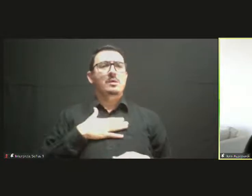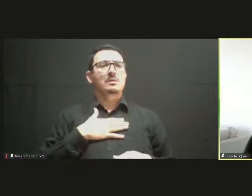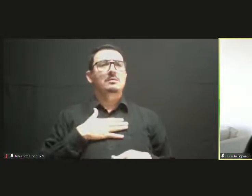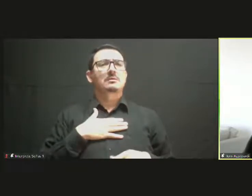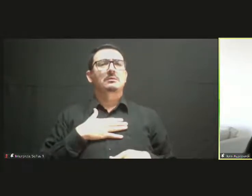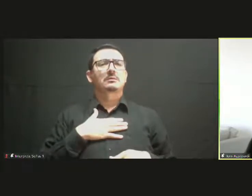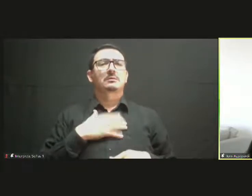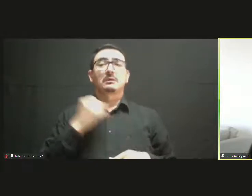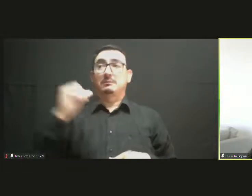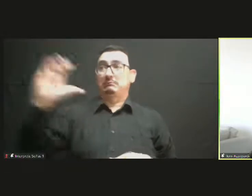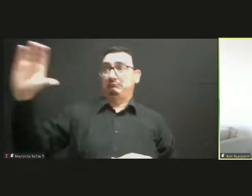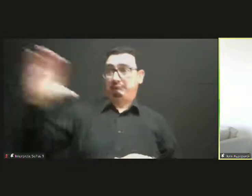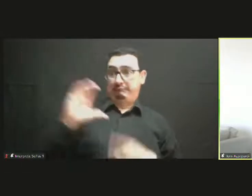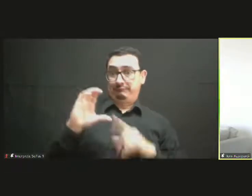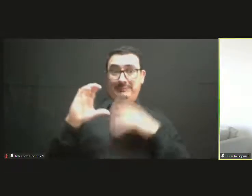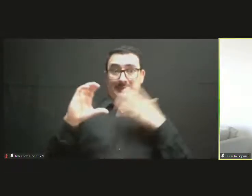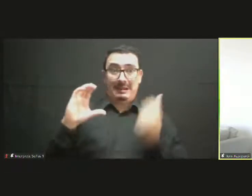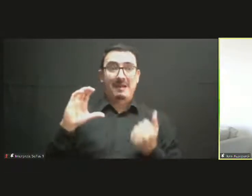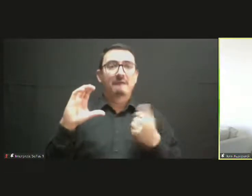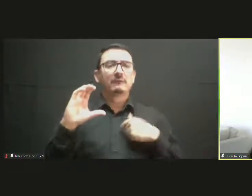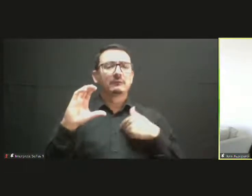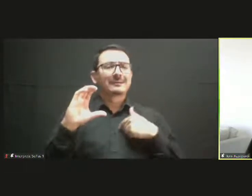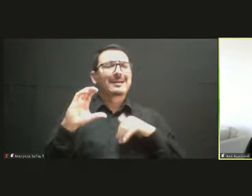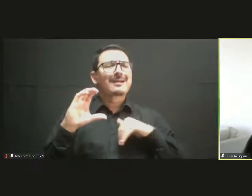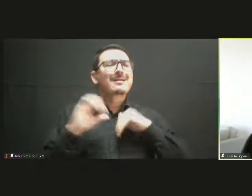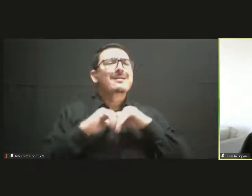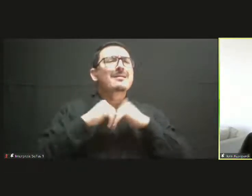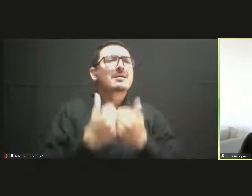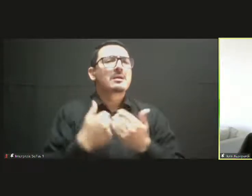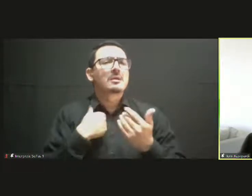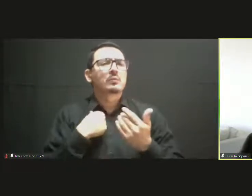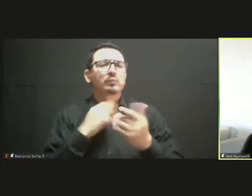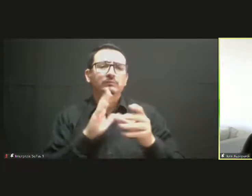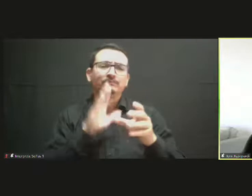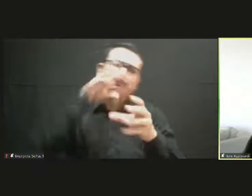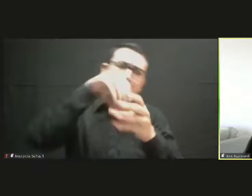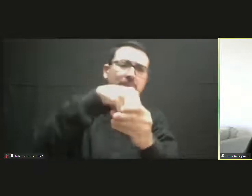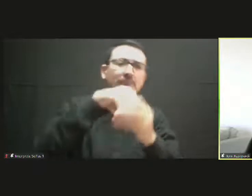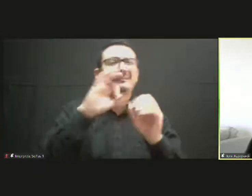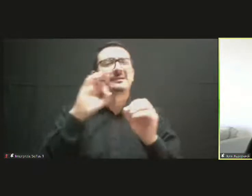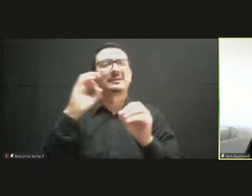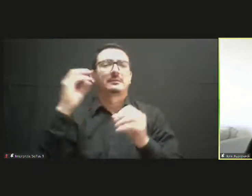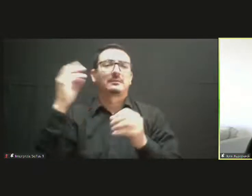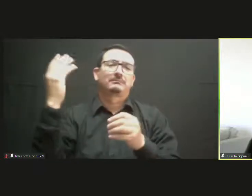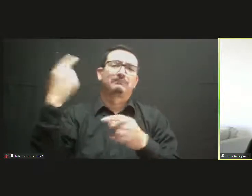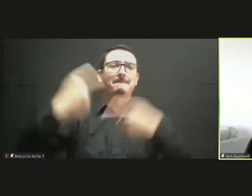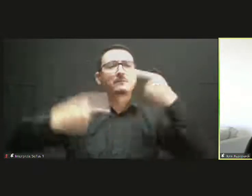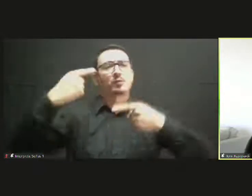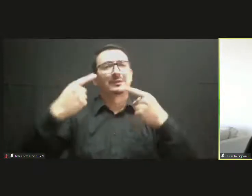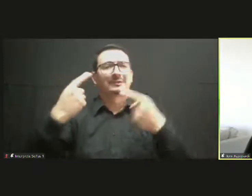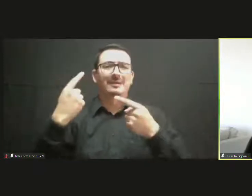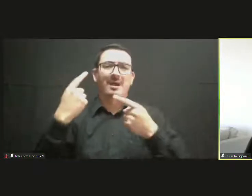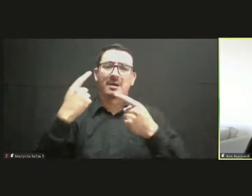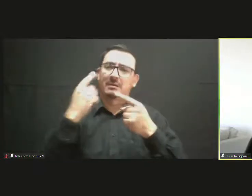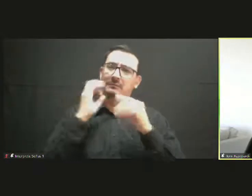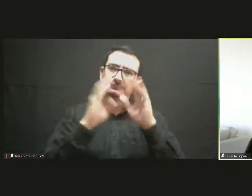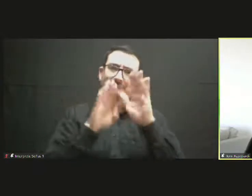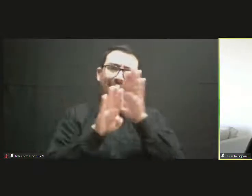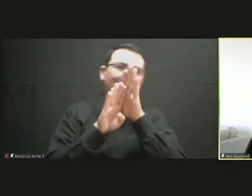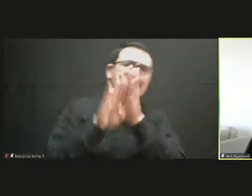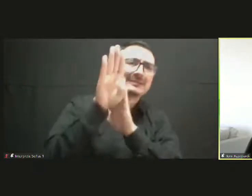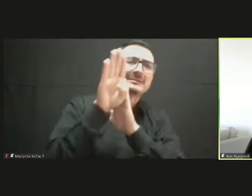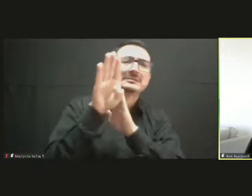services? To discuss these important issues, we have 4 global experts in the international trade in services. Joining us